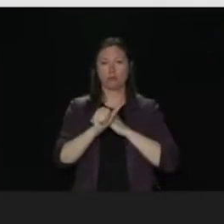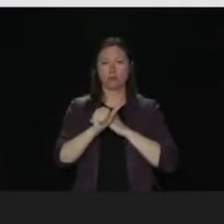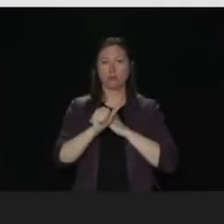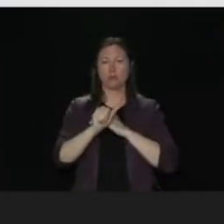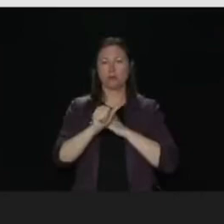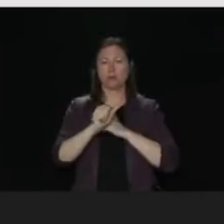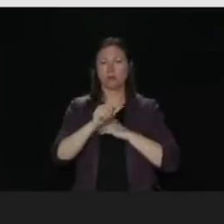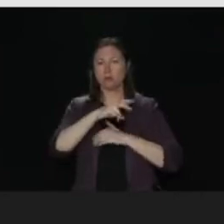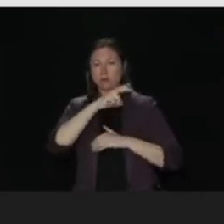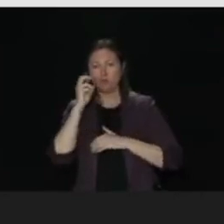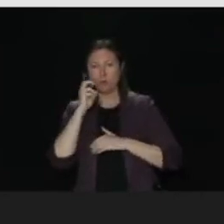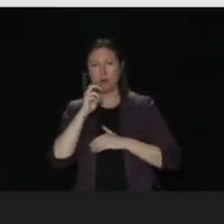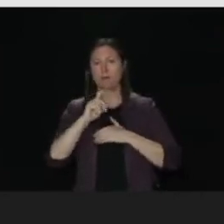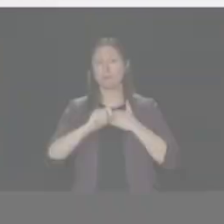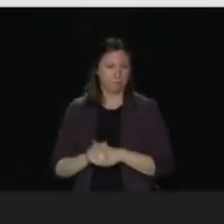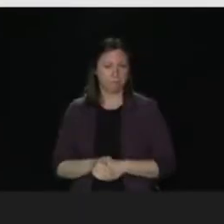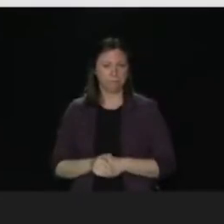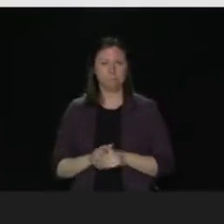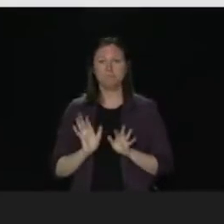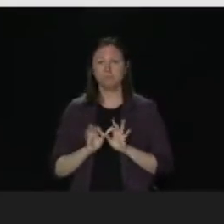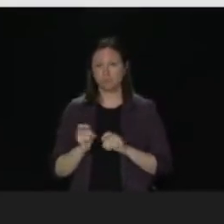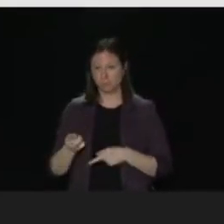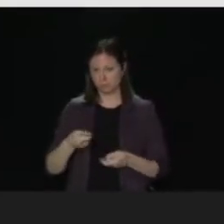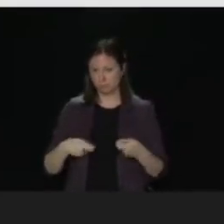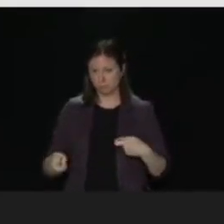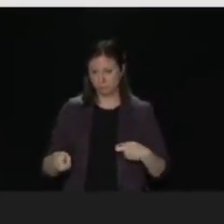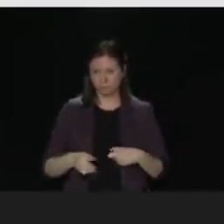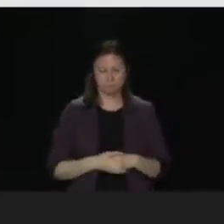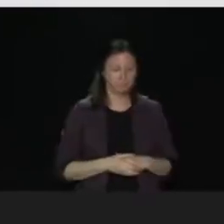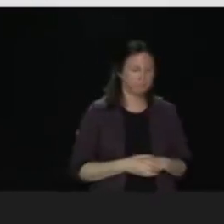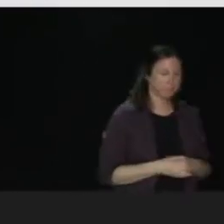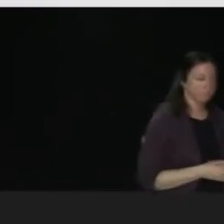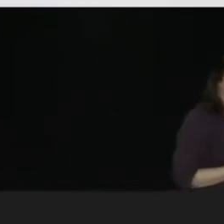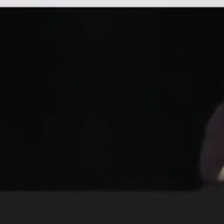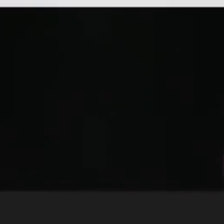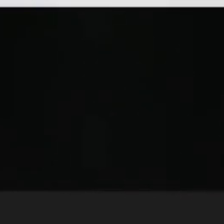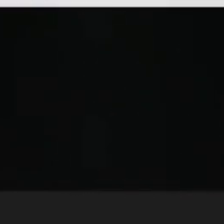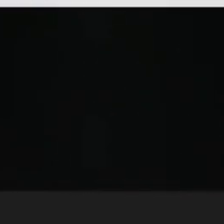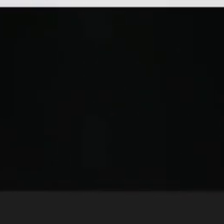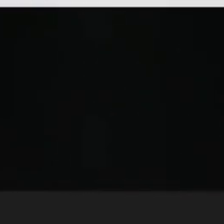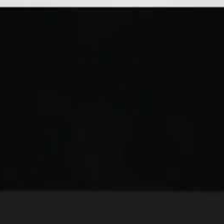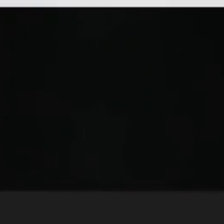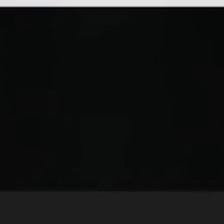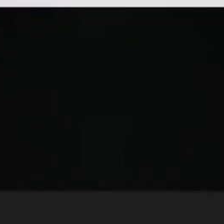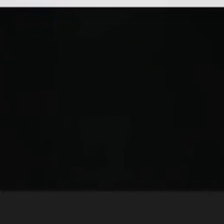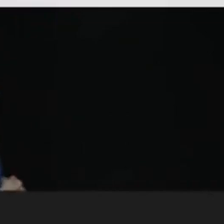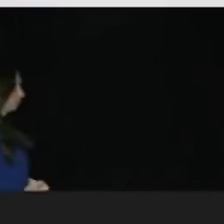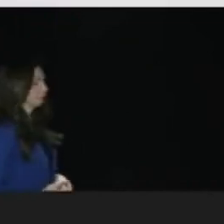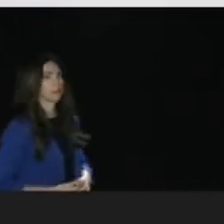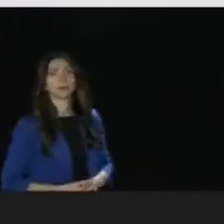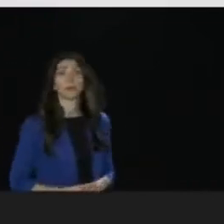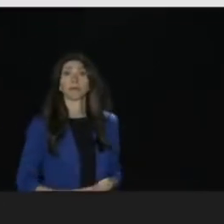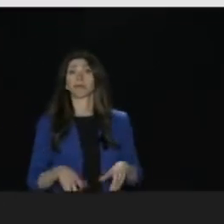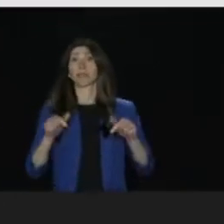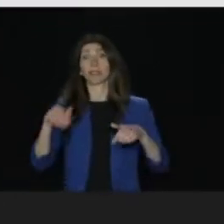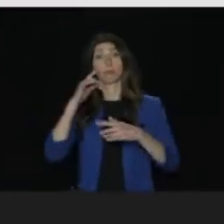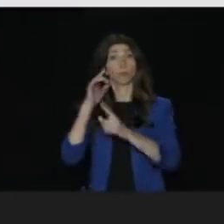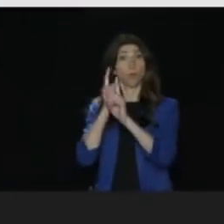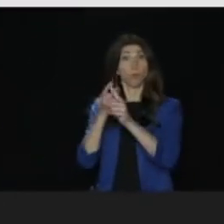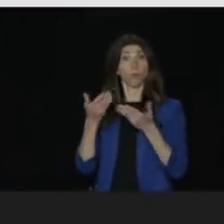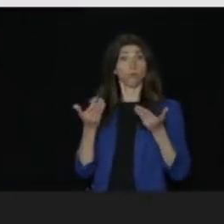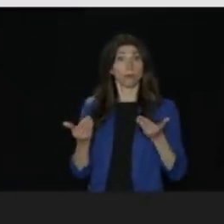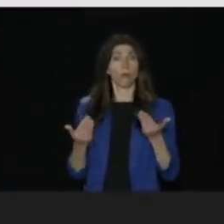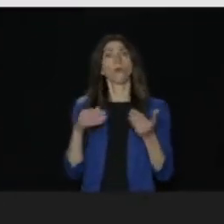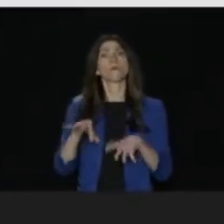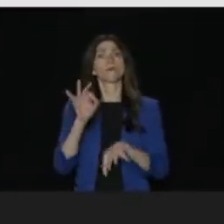Crime and Terrorist Financing Act. This is about following the money. This is about